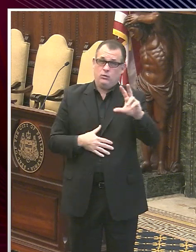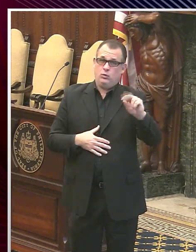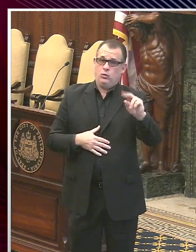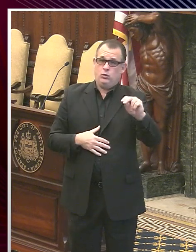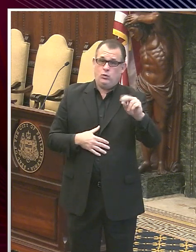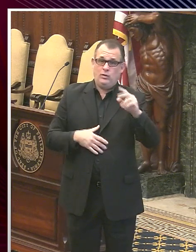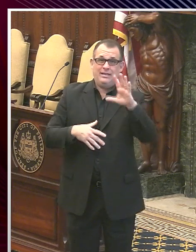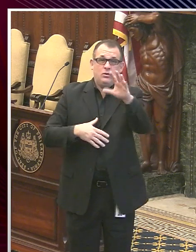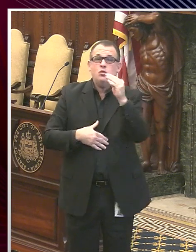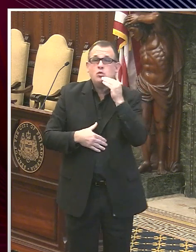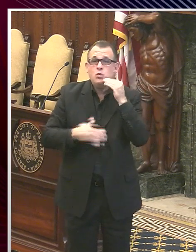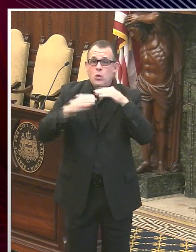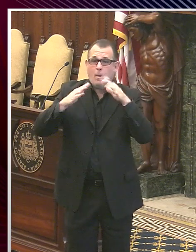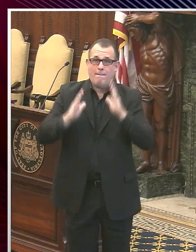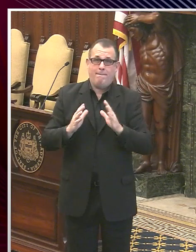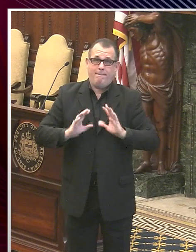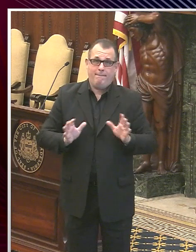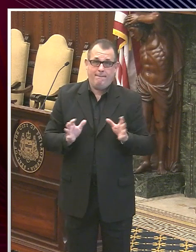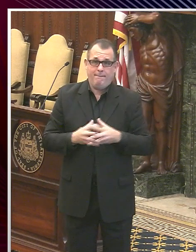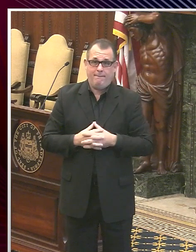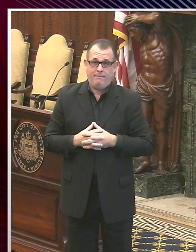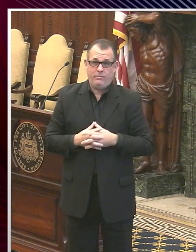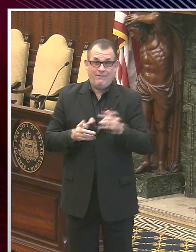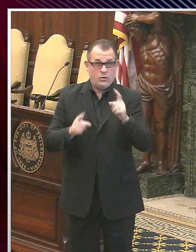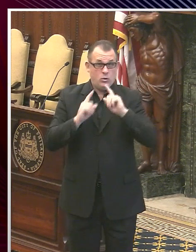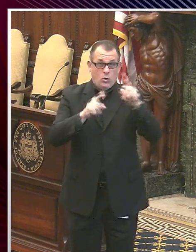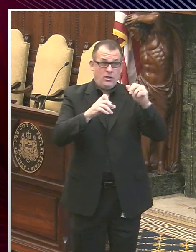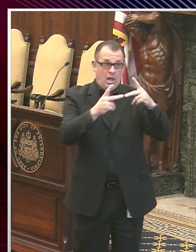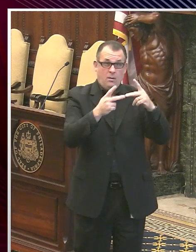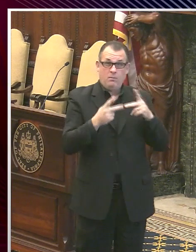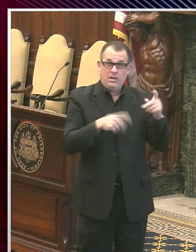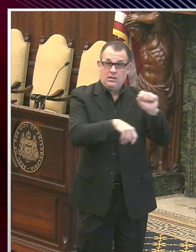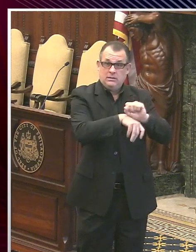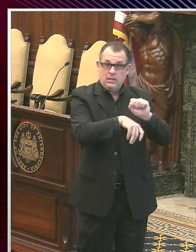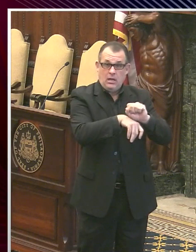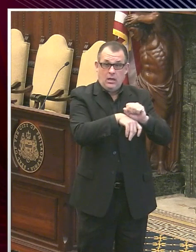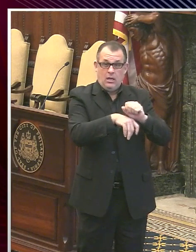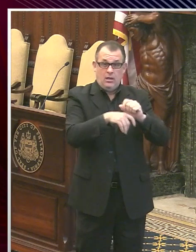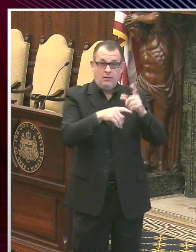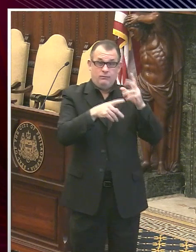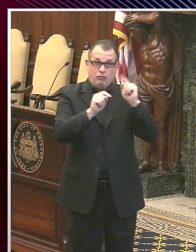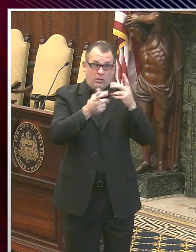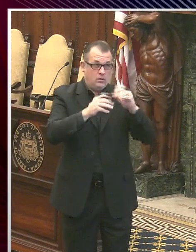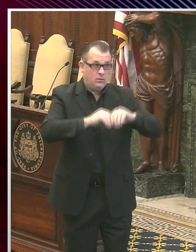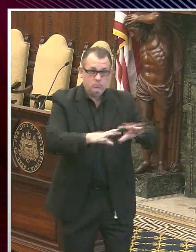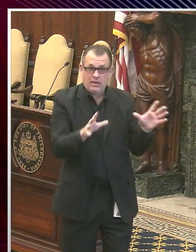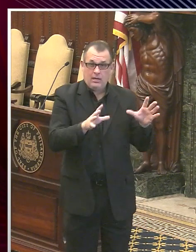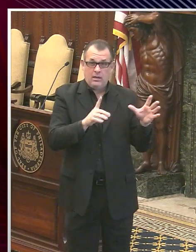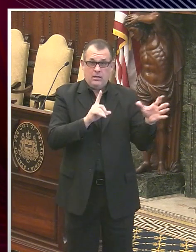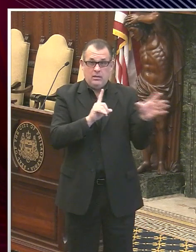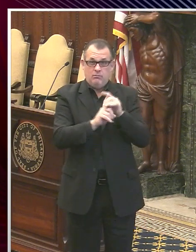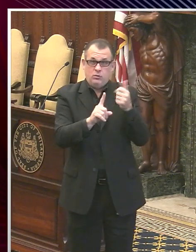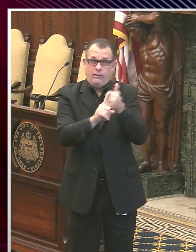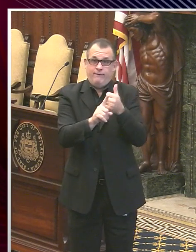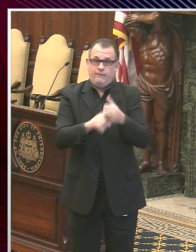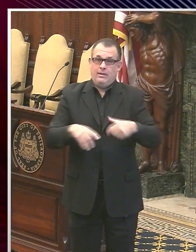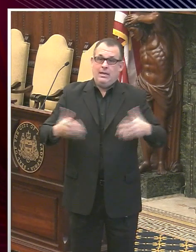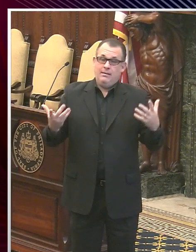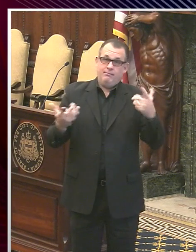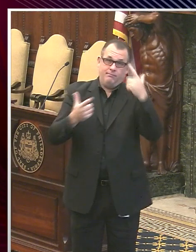home. But you're taking a chance of exposing yourself or others to a deadly disease. That would be a choice that you'd have to